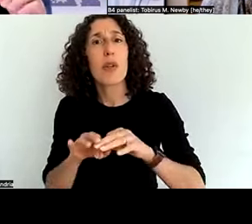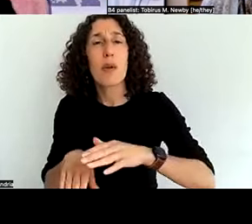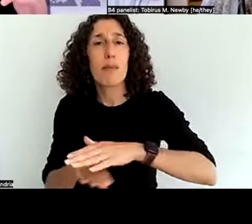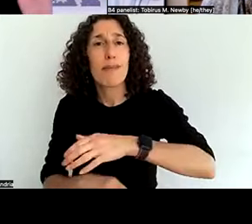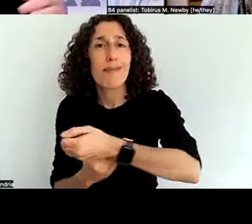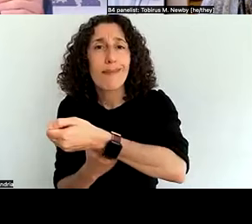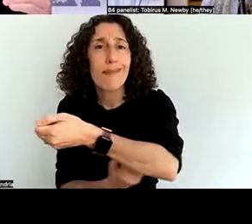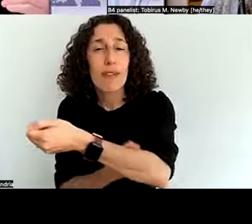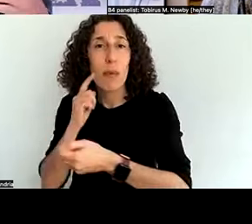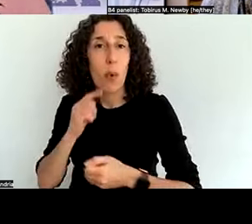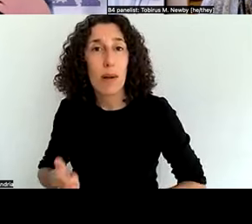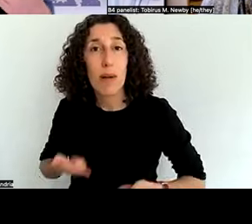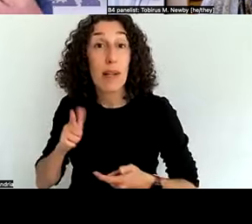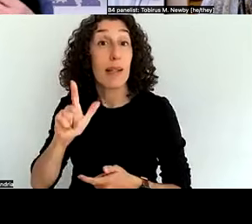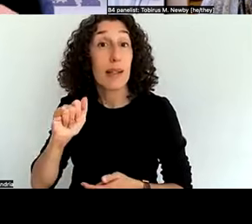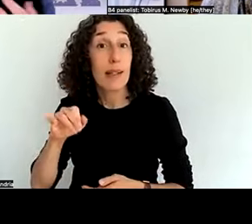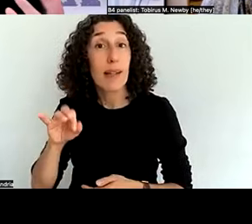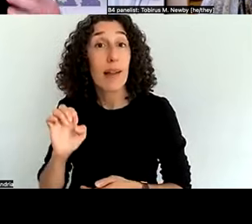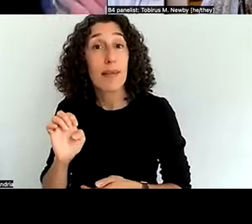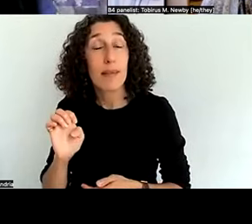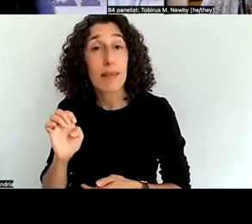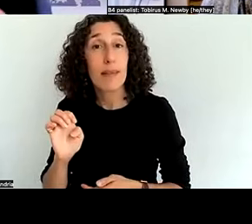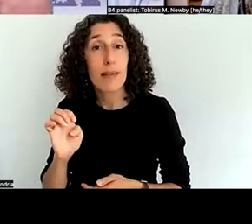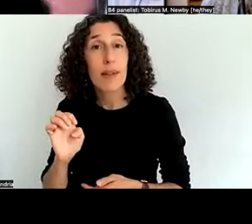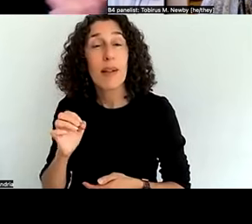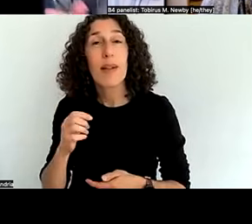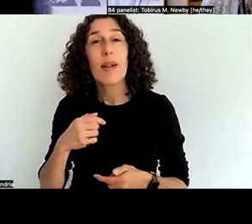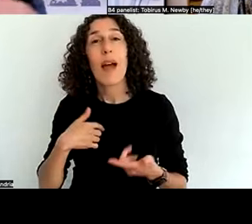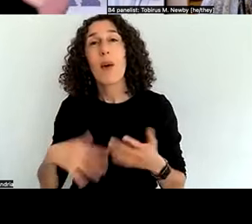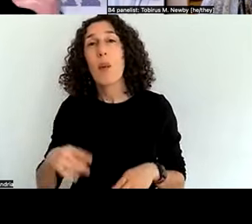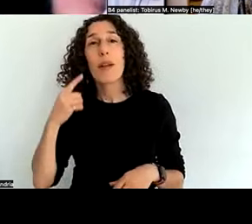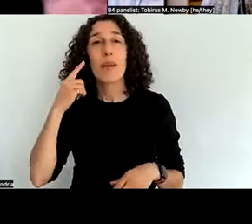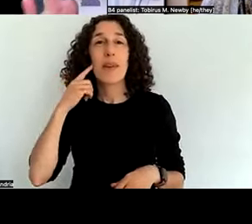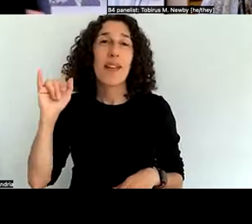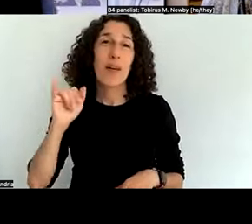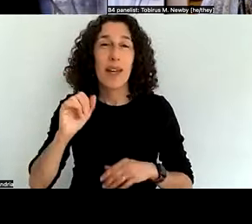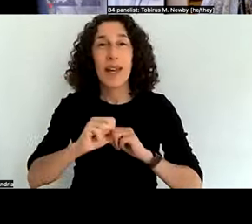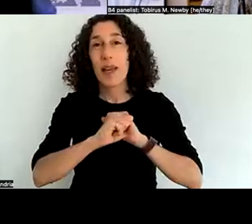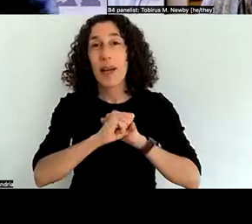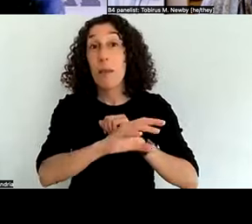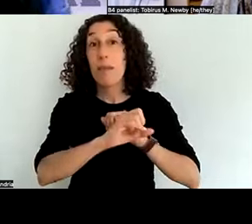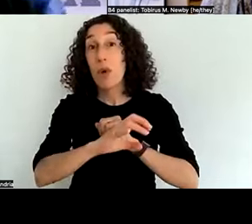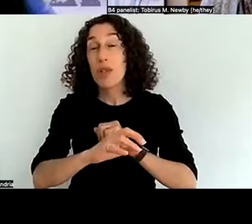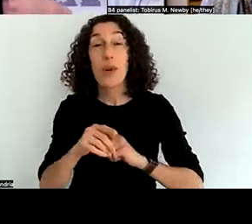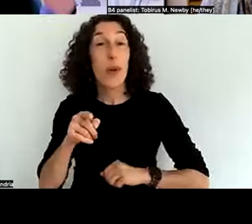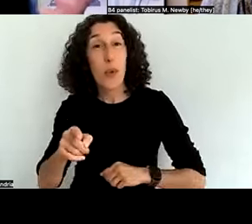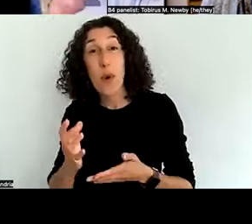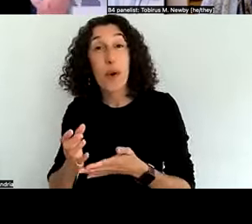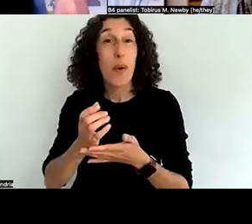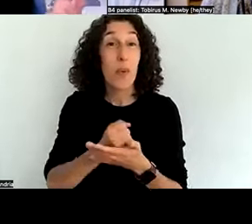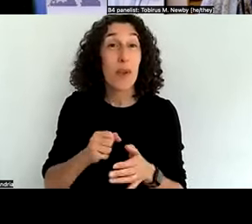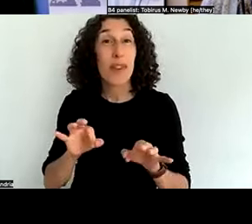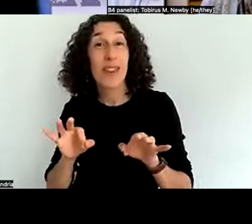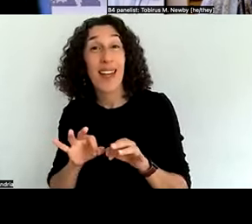And I'm not trying to be like a commercial for like L'Oreal, like, you know, because you're worth it kind of thing. But there